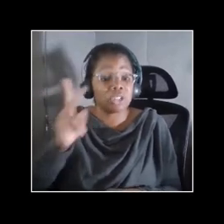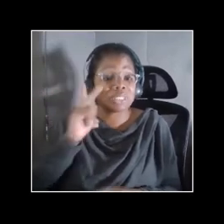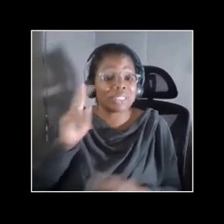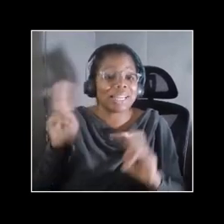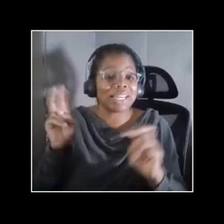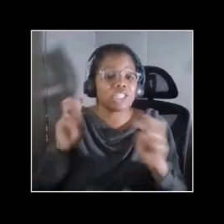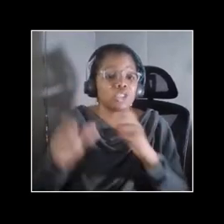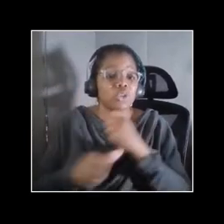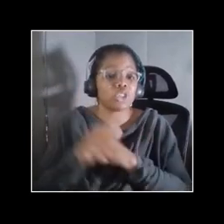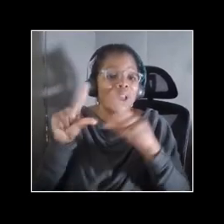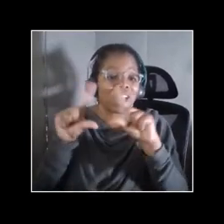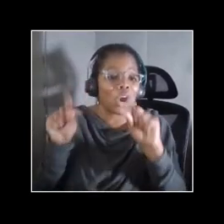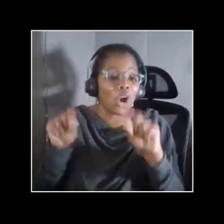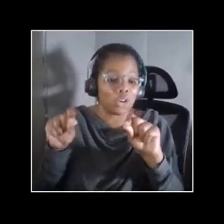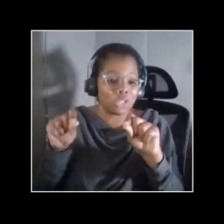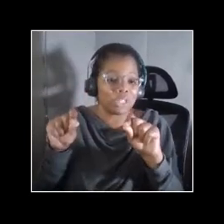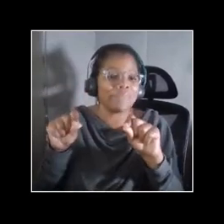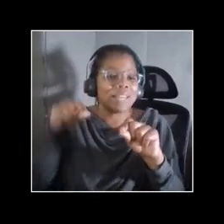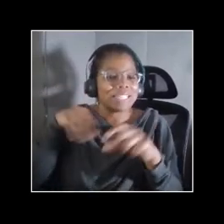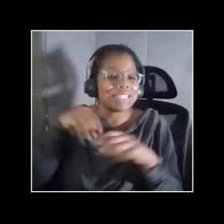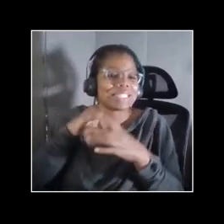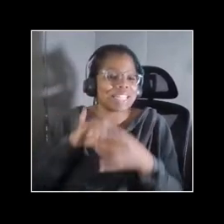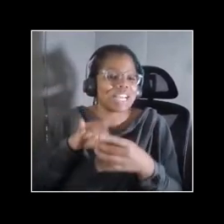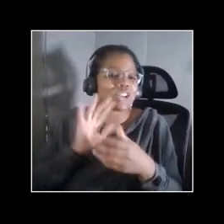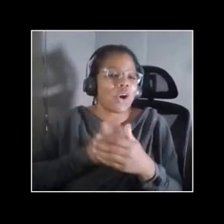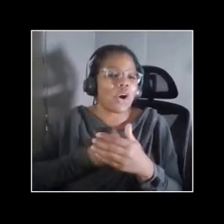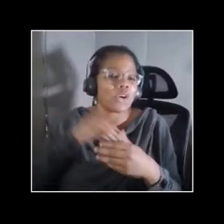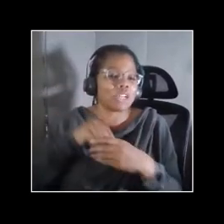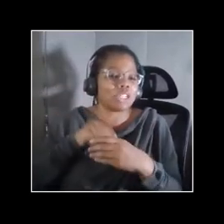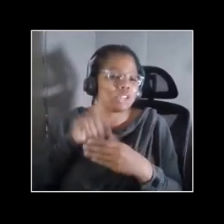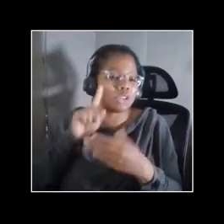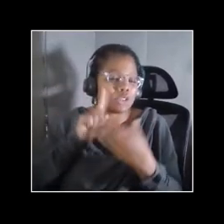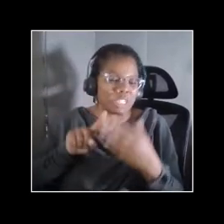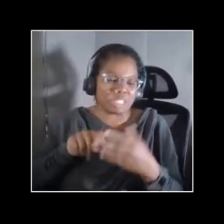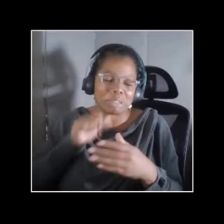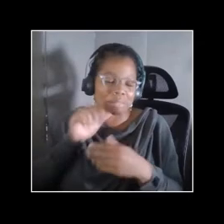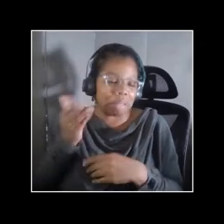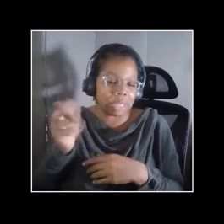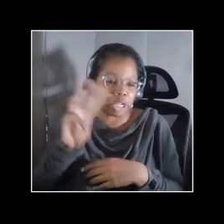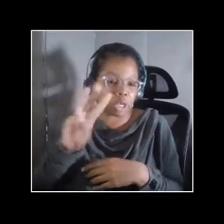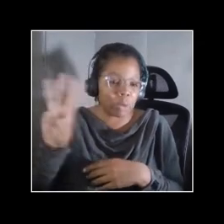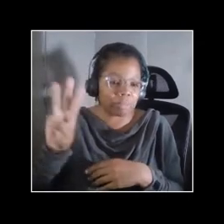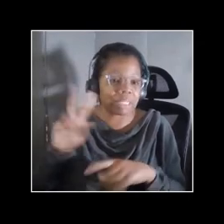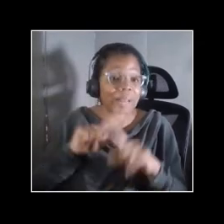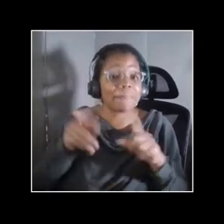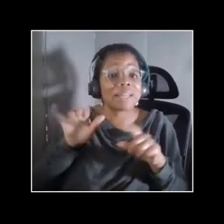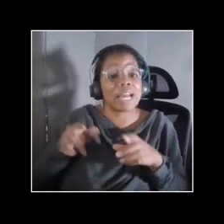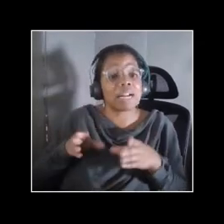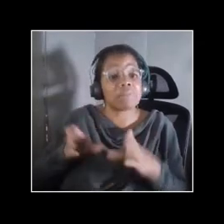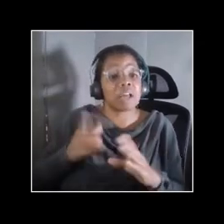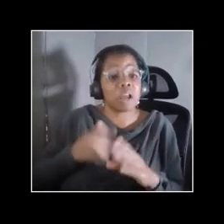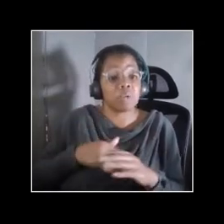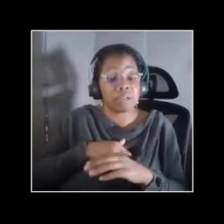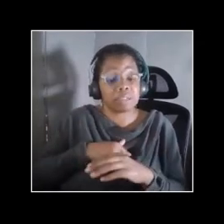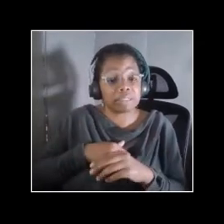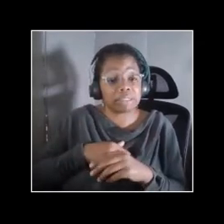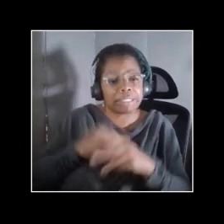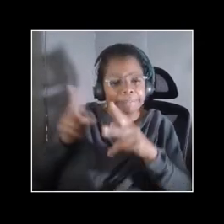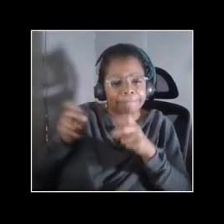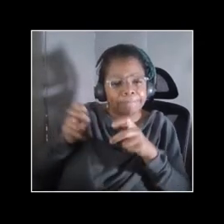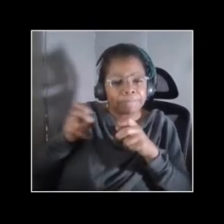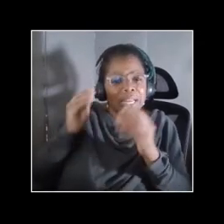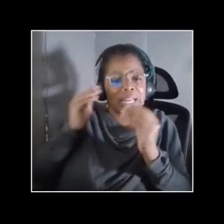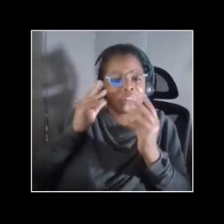threat card. This is part of our internal research. This isn't on our website. But what it did is allowed us to pull existing